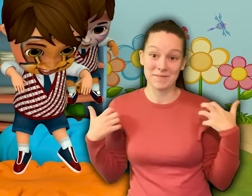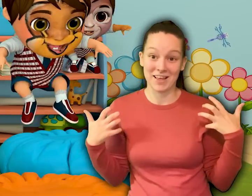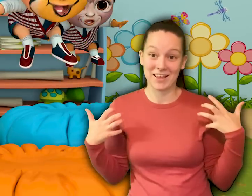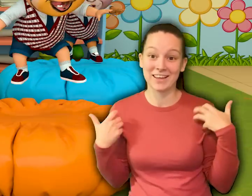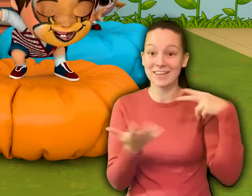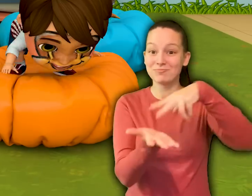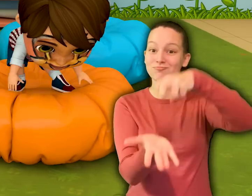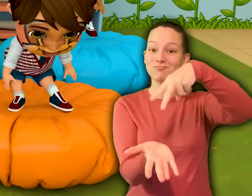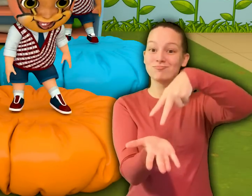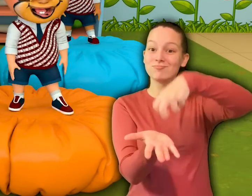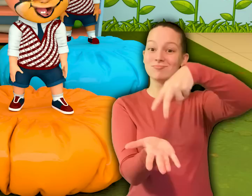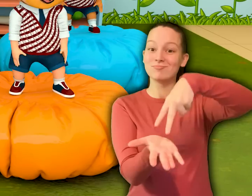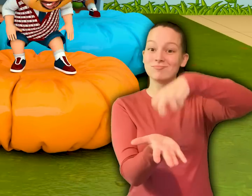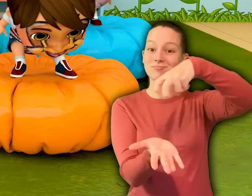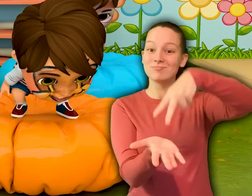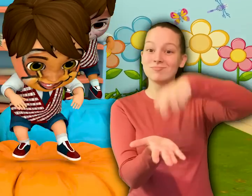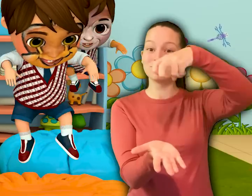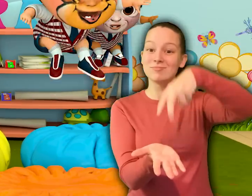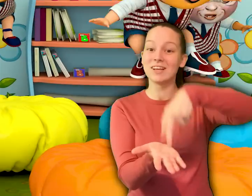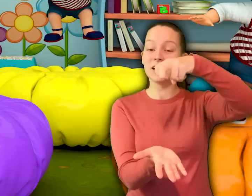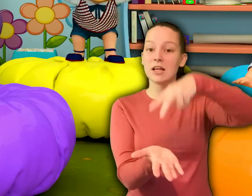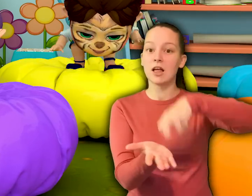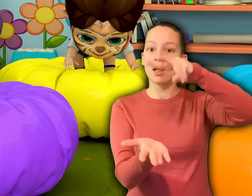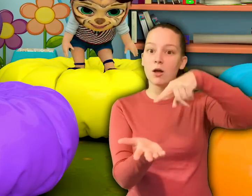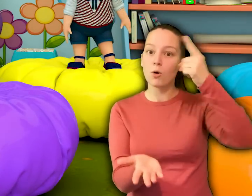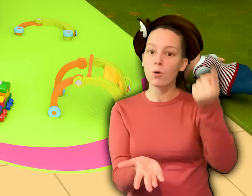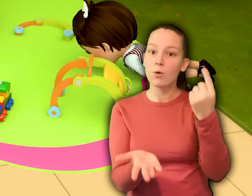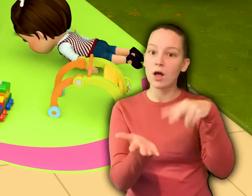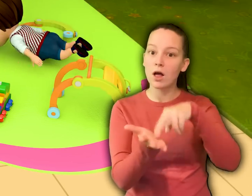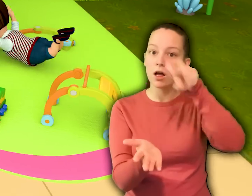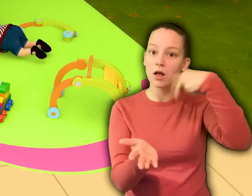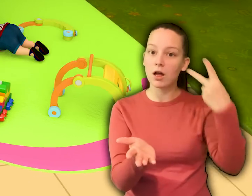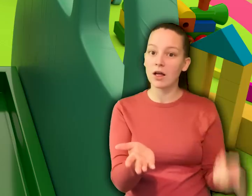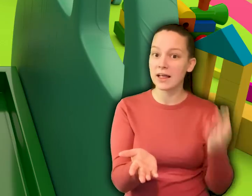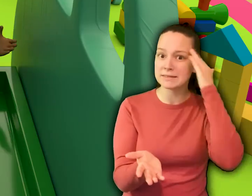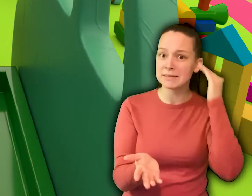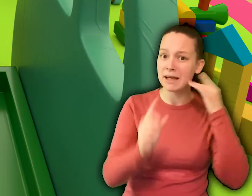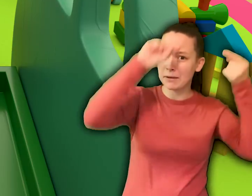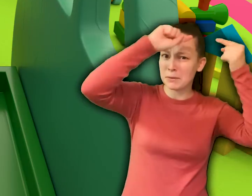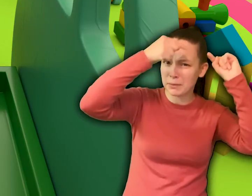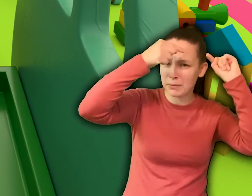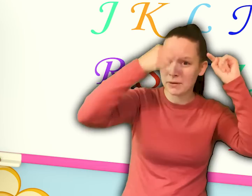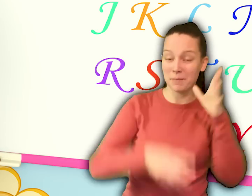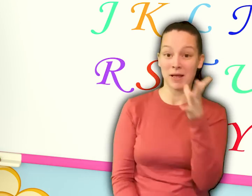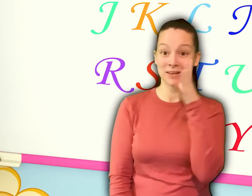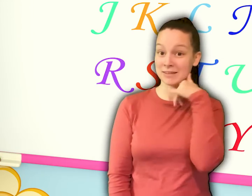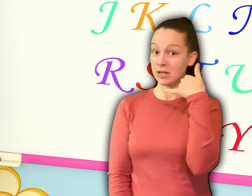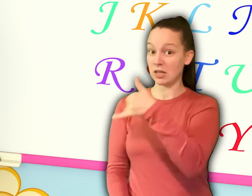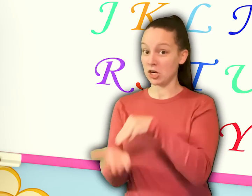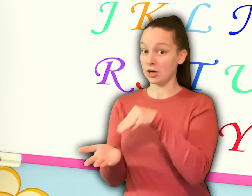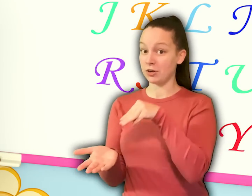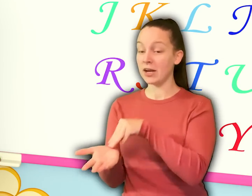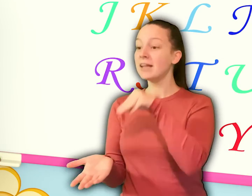five little monkeys jumping on the bed one fell off and bumped his head so